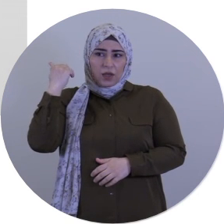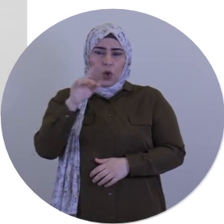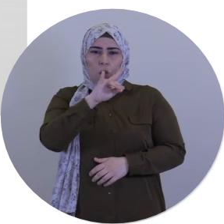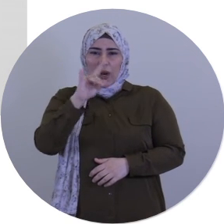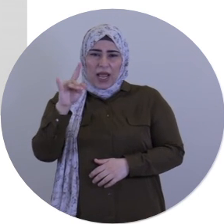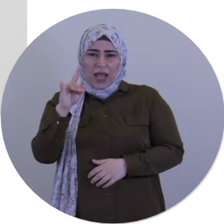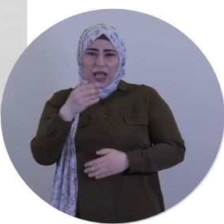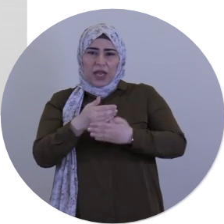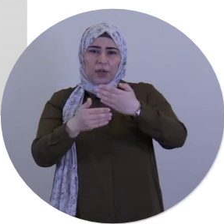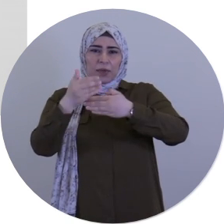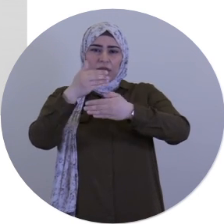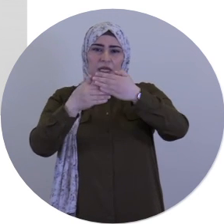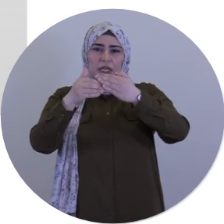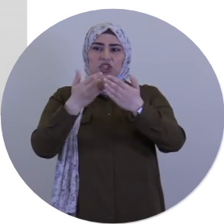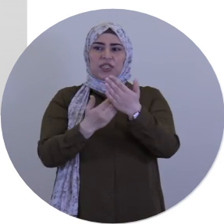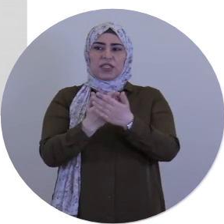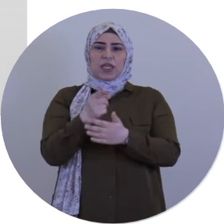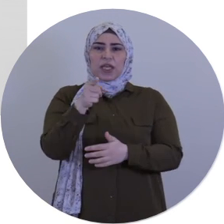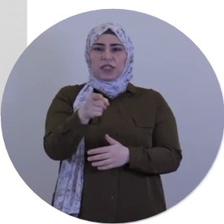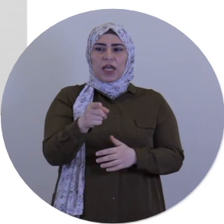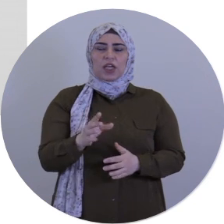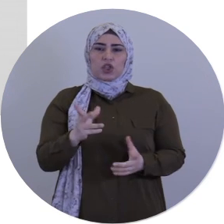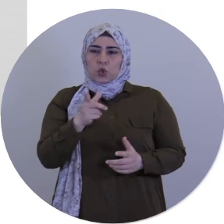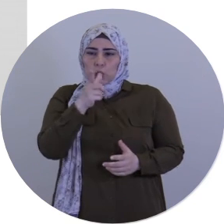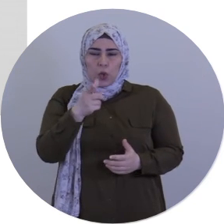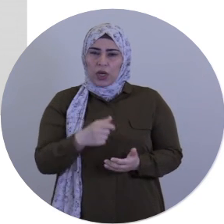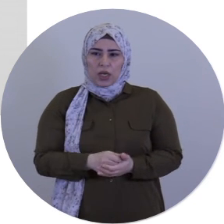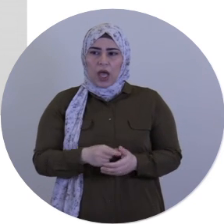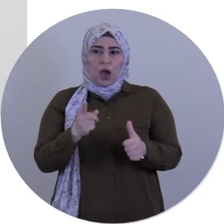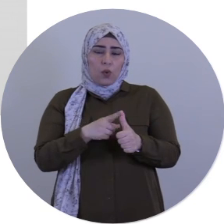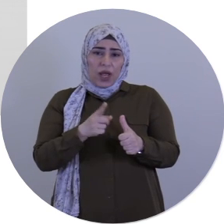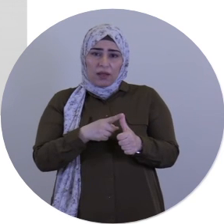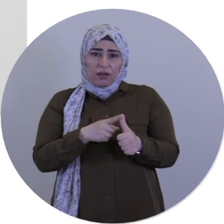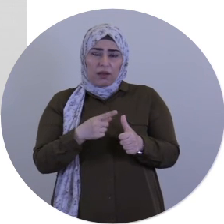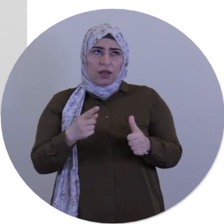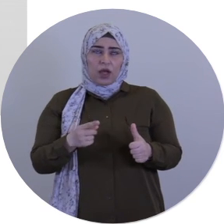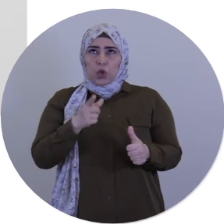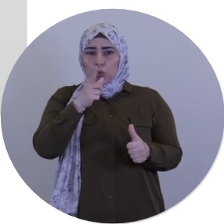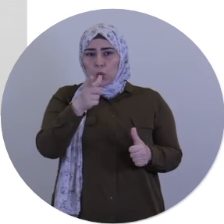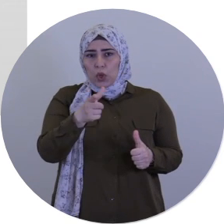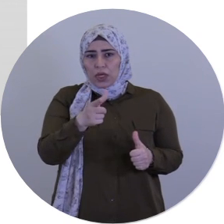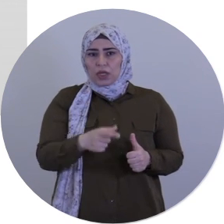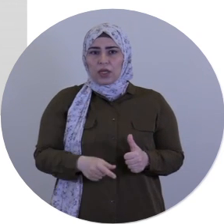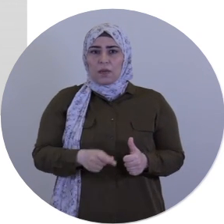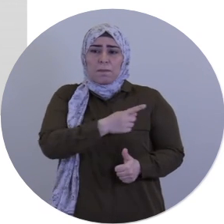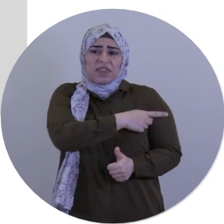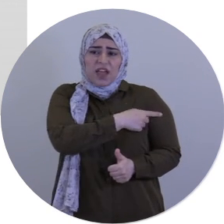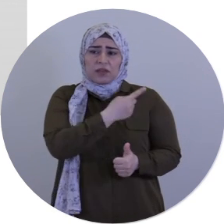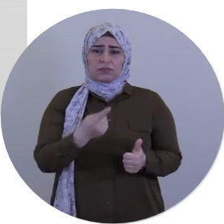old buildings is better than using new ones. How would you respond? You can respond by either giving